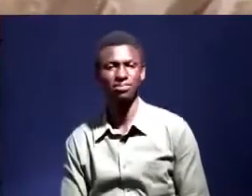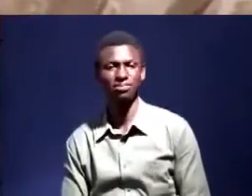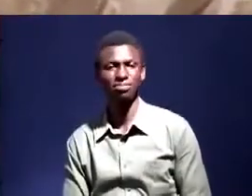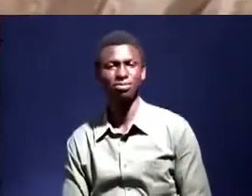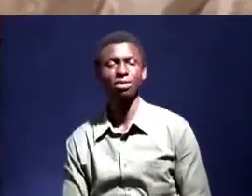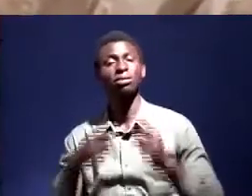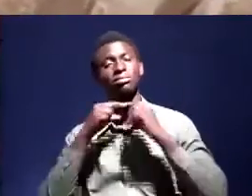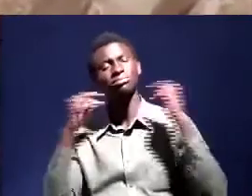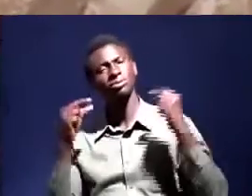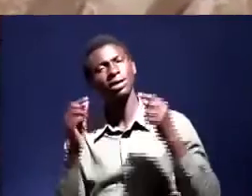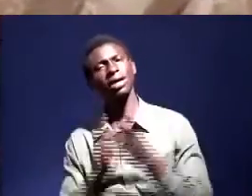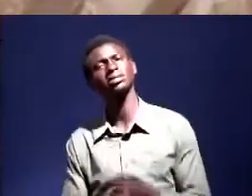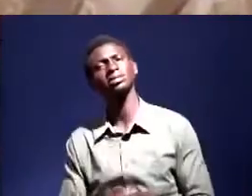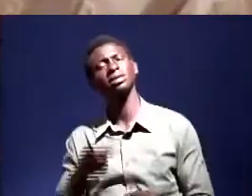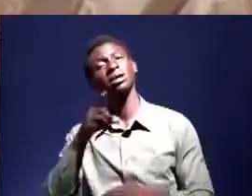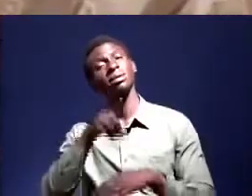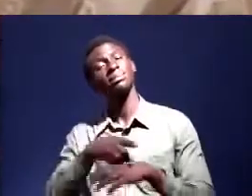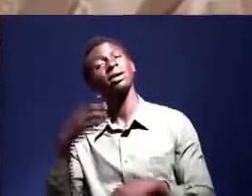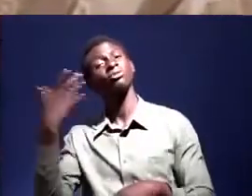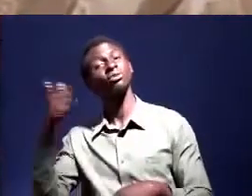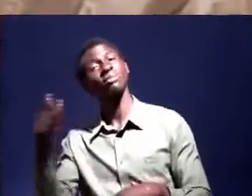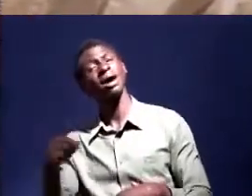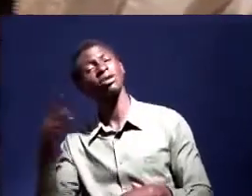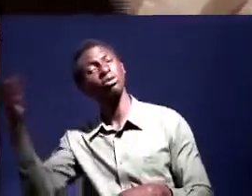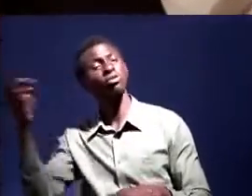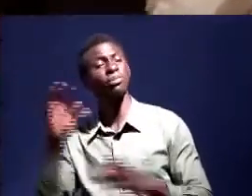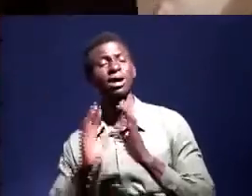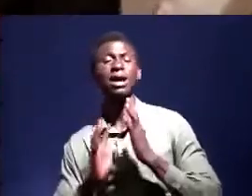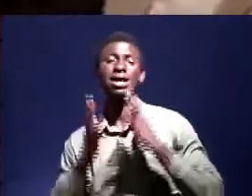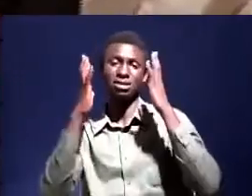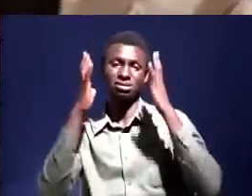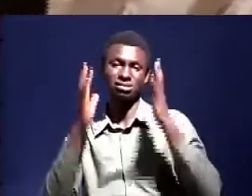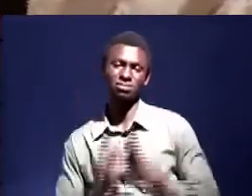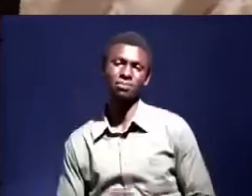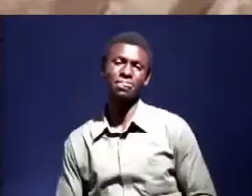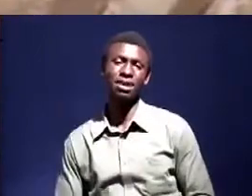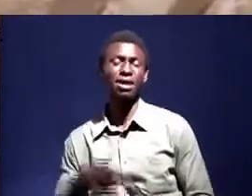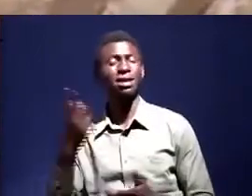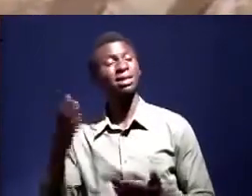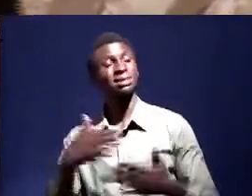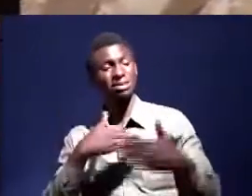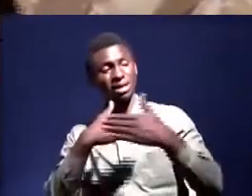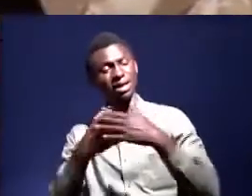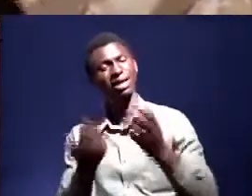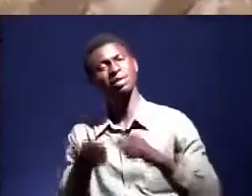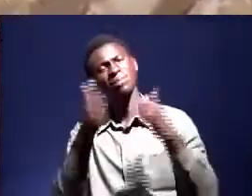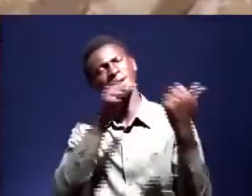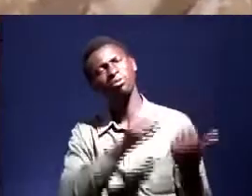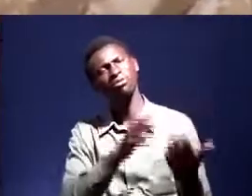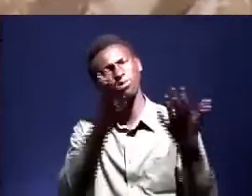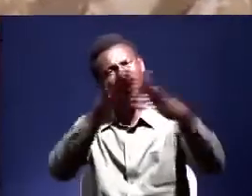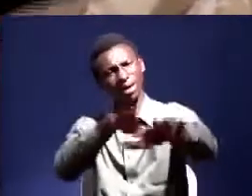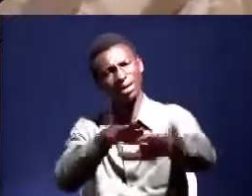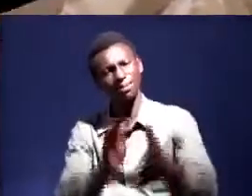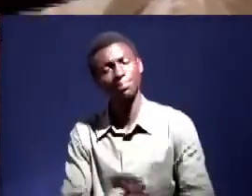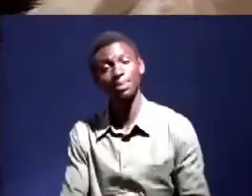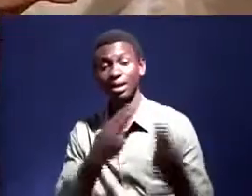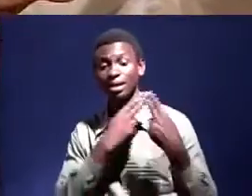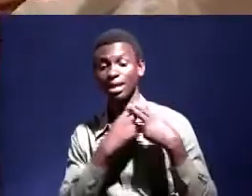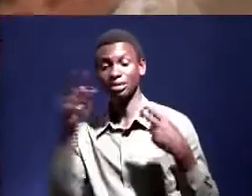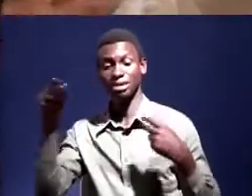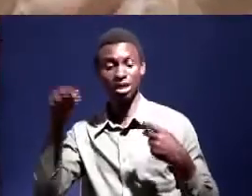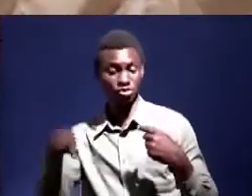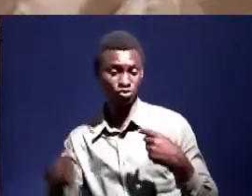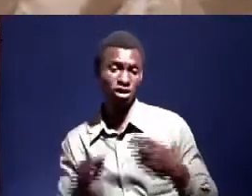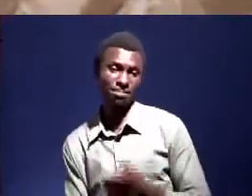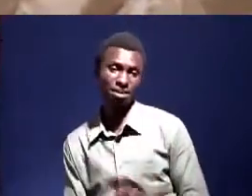is dying. Lakini anakaribia kufa. The doctor is here. Daktari yuko hapa. The doctor says, daktari anasema, he will not live